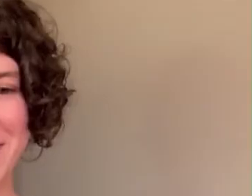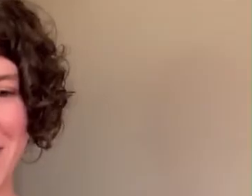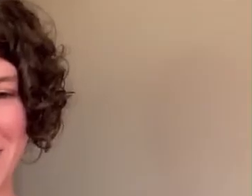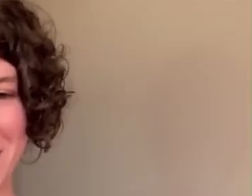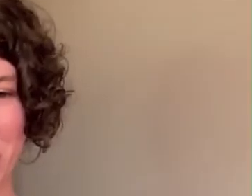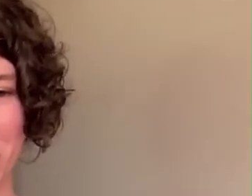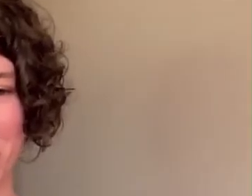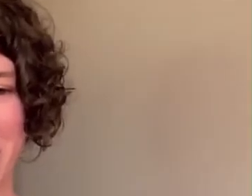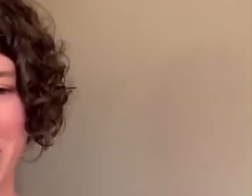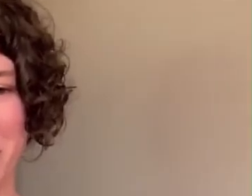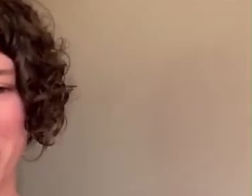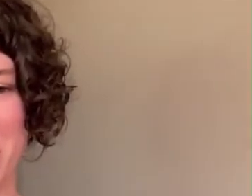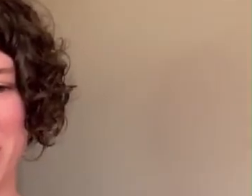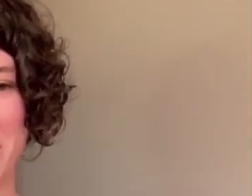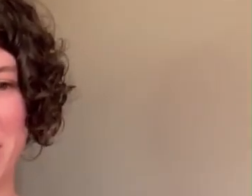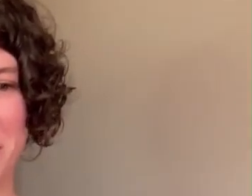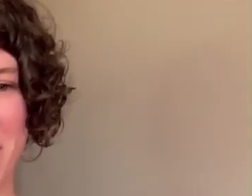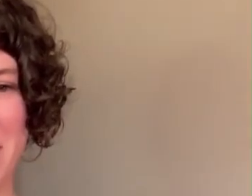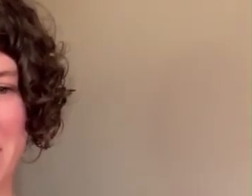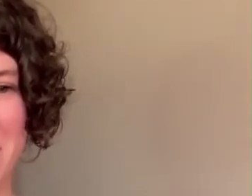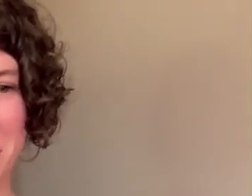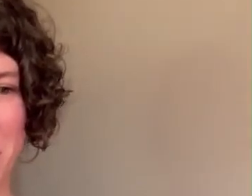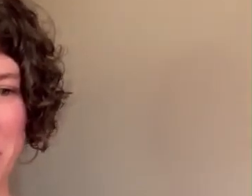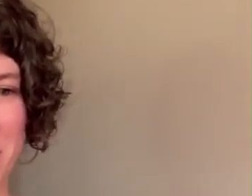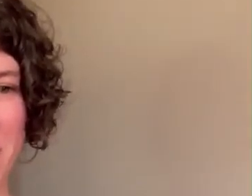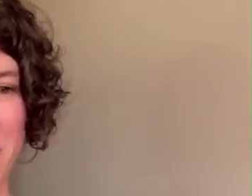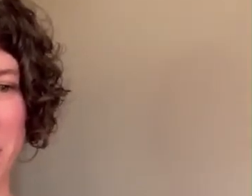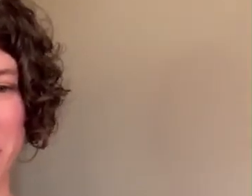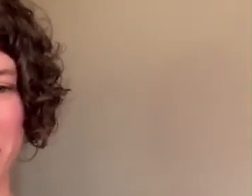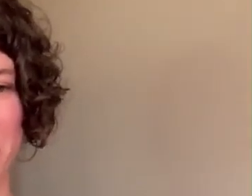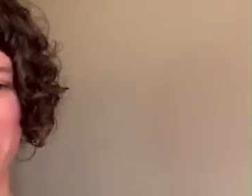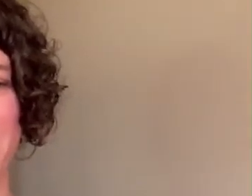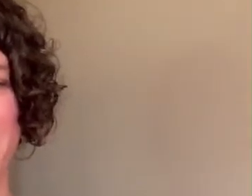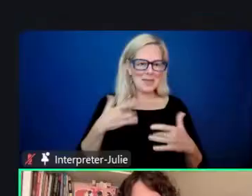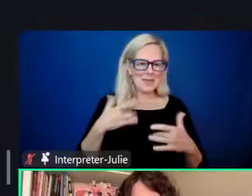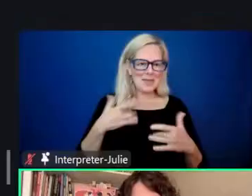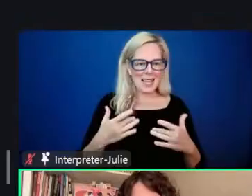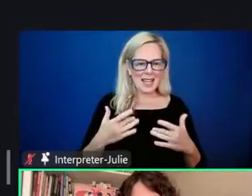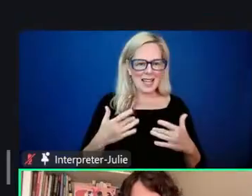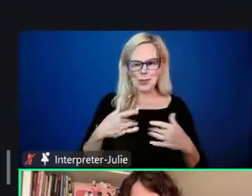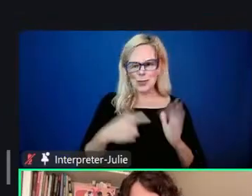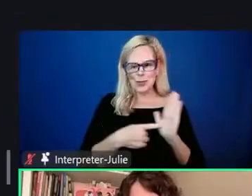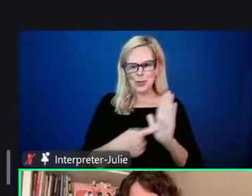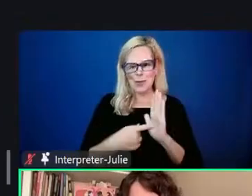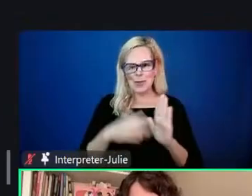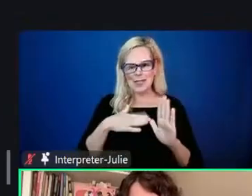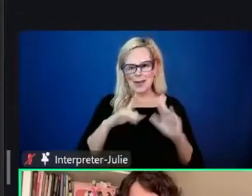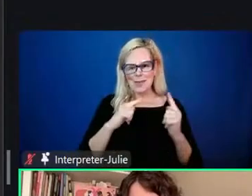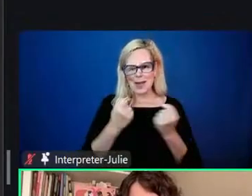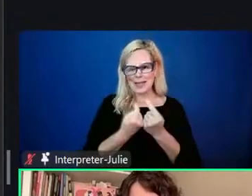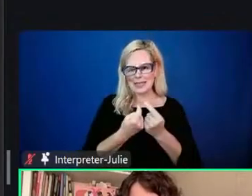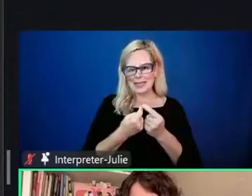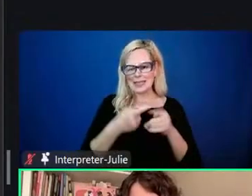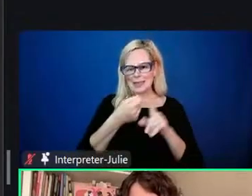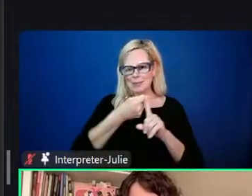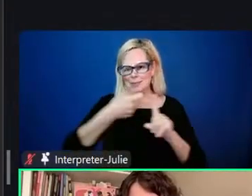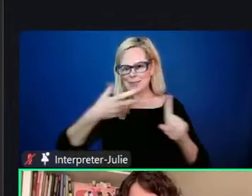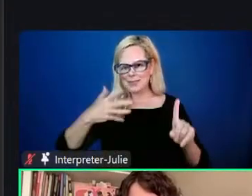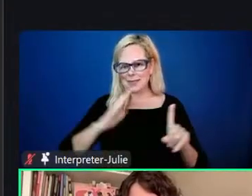So excited to represent my team here today and go through our work.